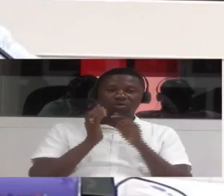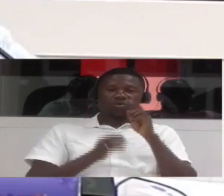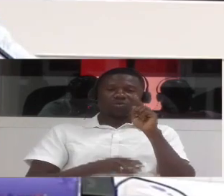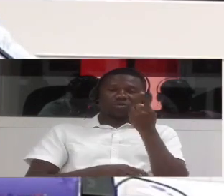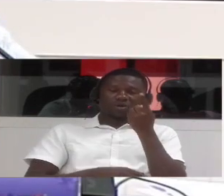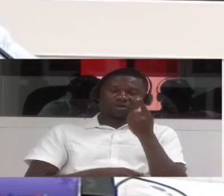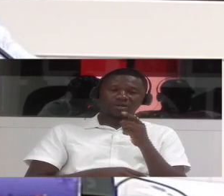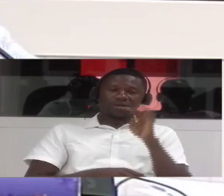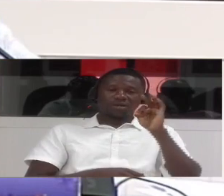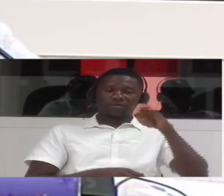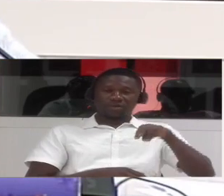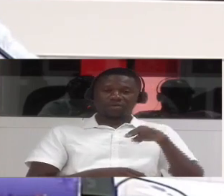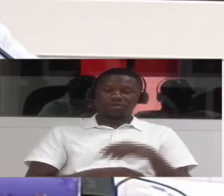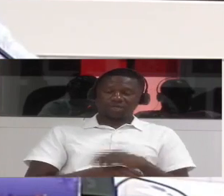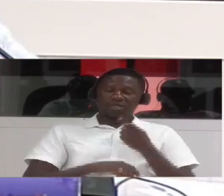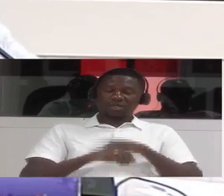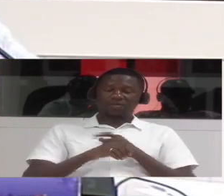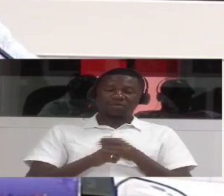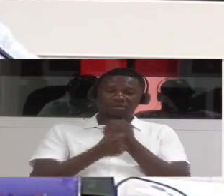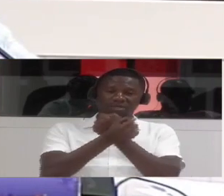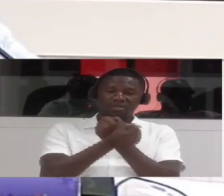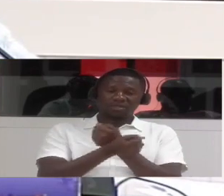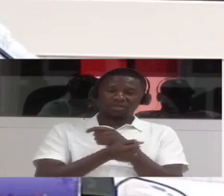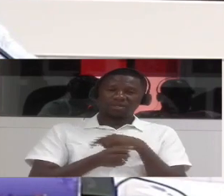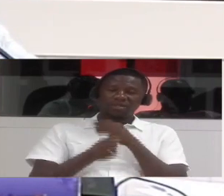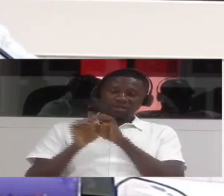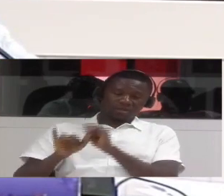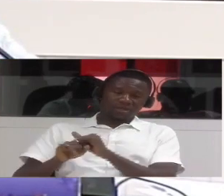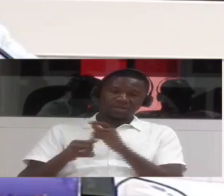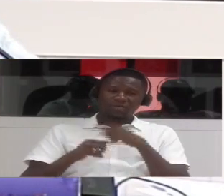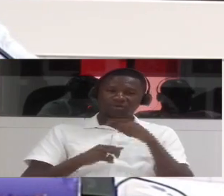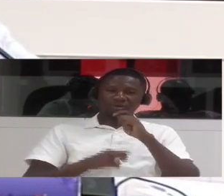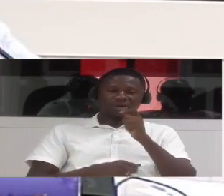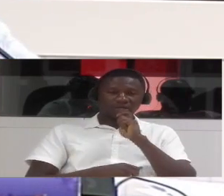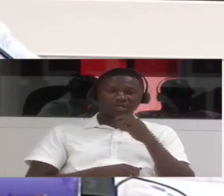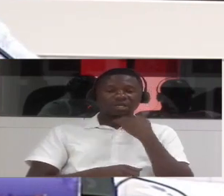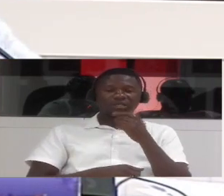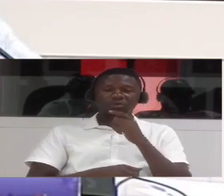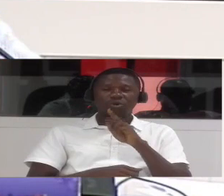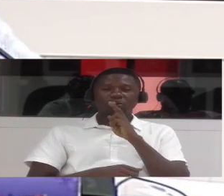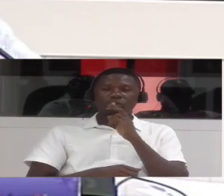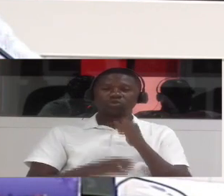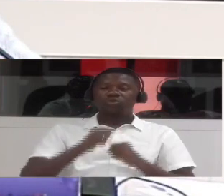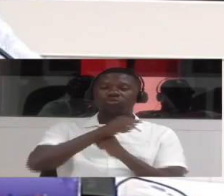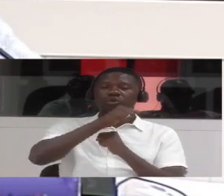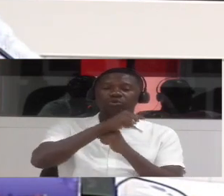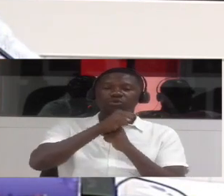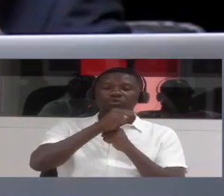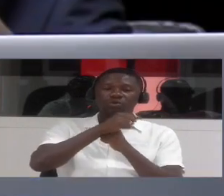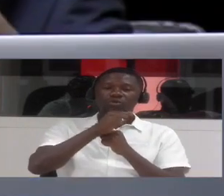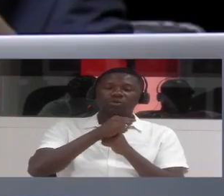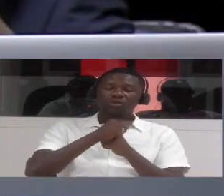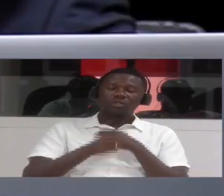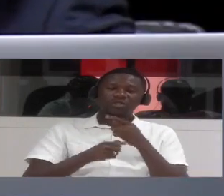arrested and then detained. Of course, they were asking him about who was sponsoring his radio station. His